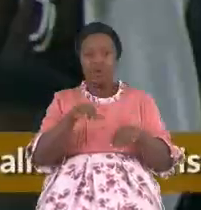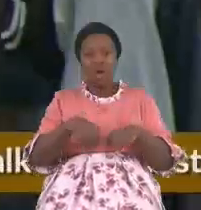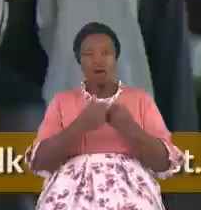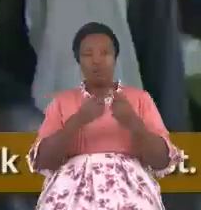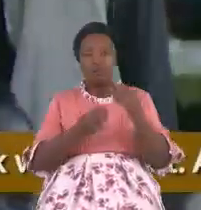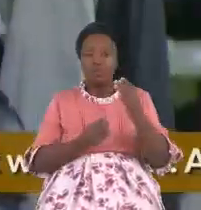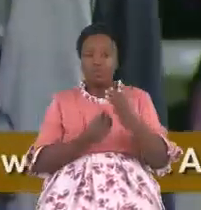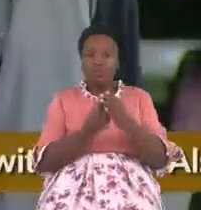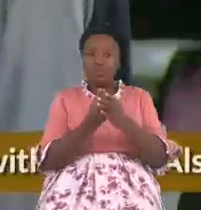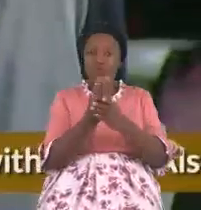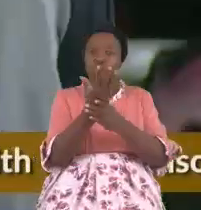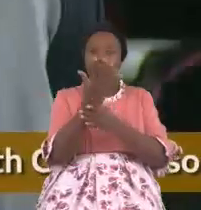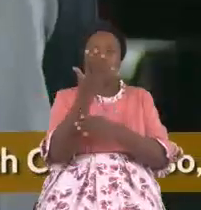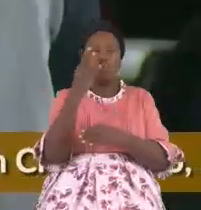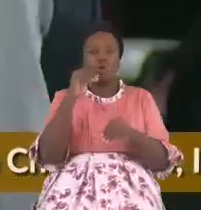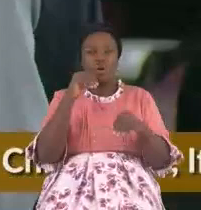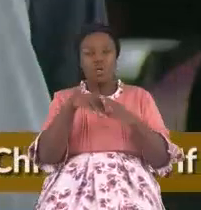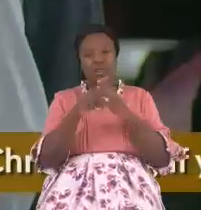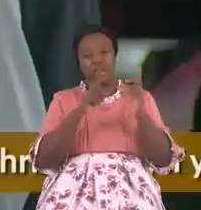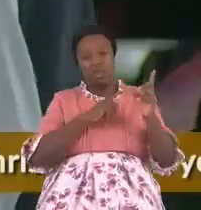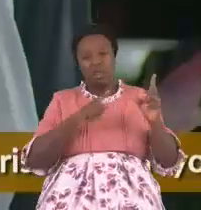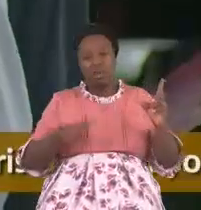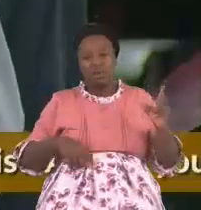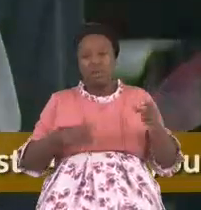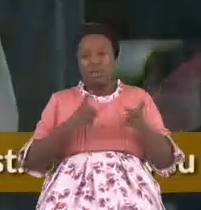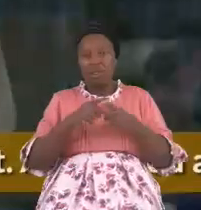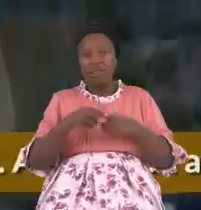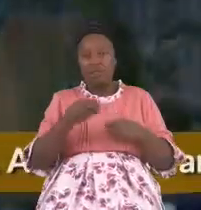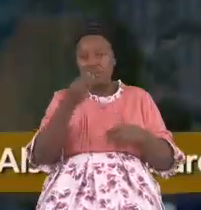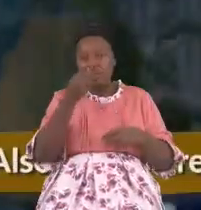physical food together at that time